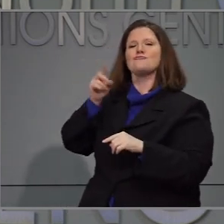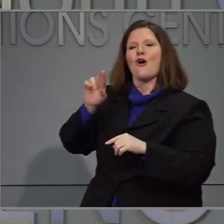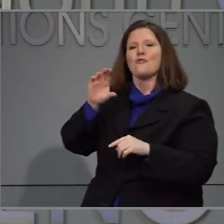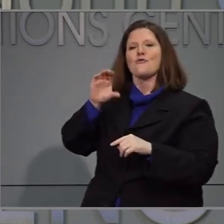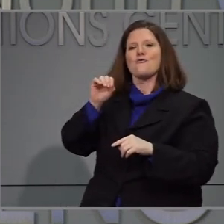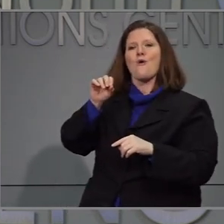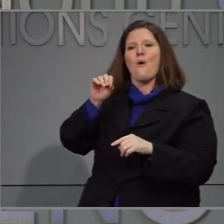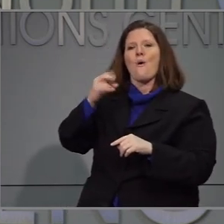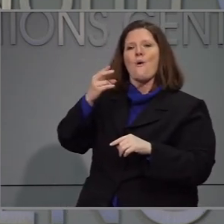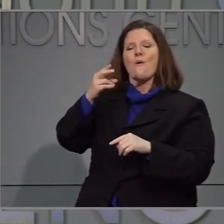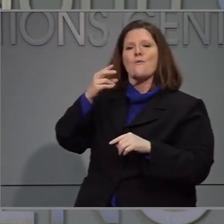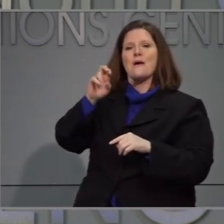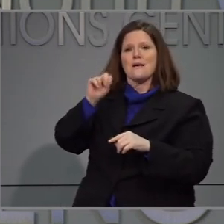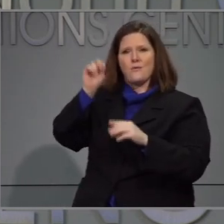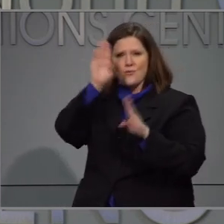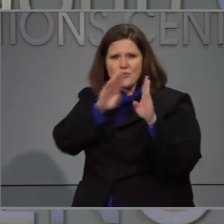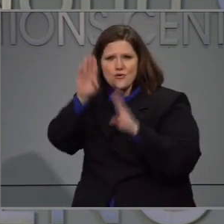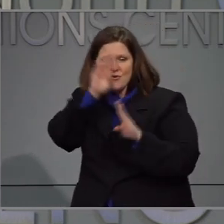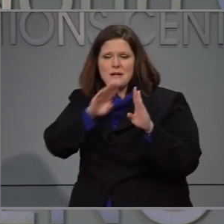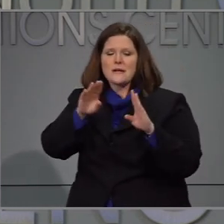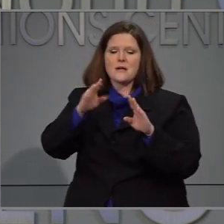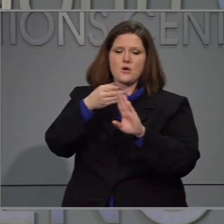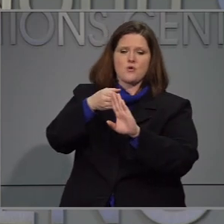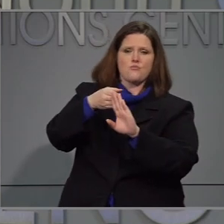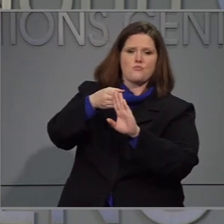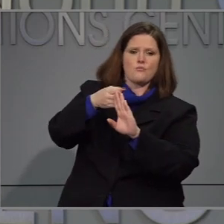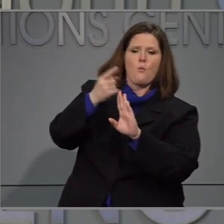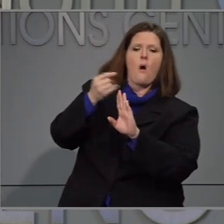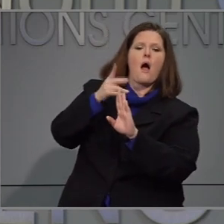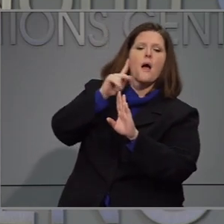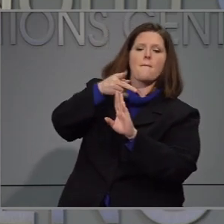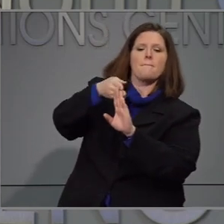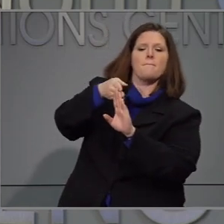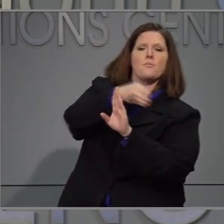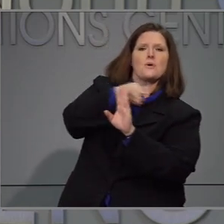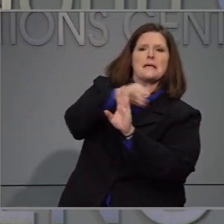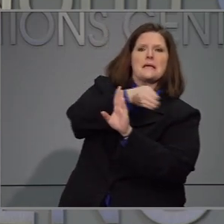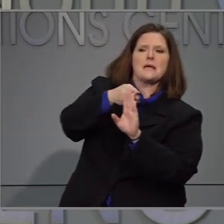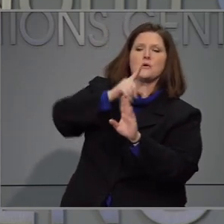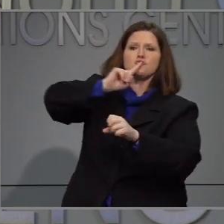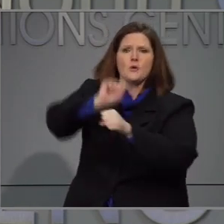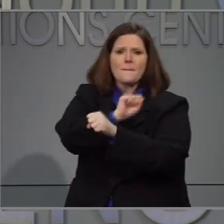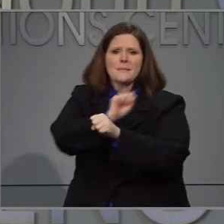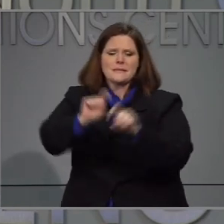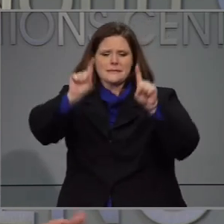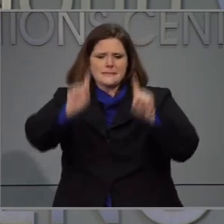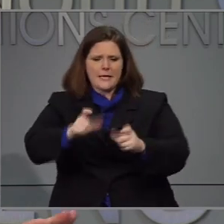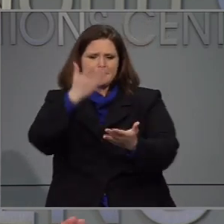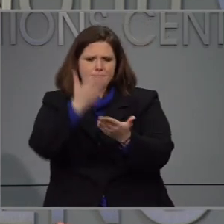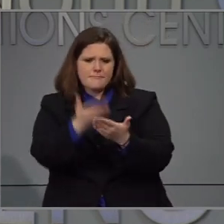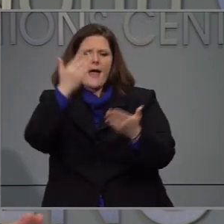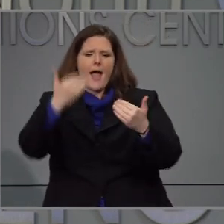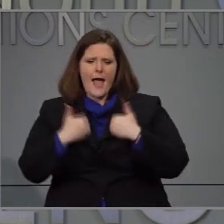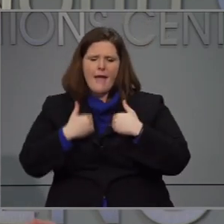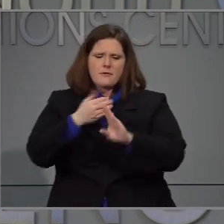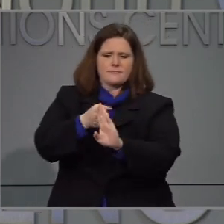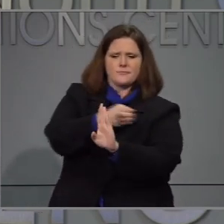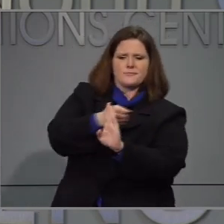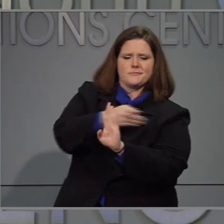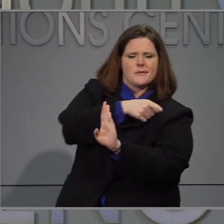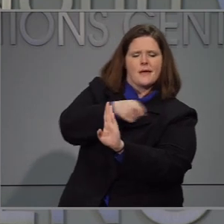pre-COVID symptoms that people are exhibiting in our emergency rooms, which is a really